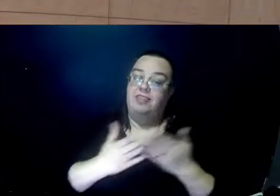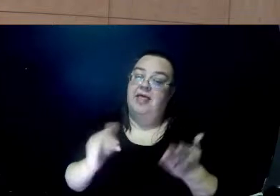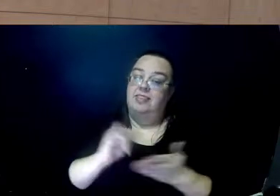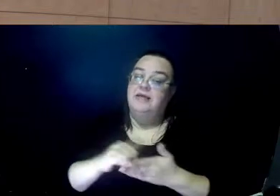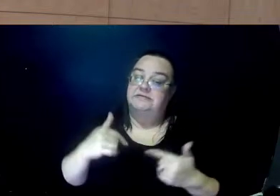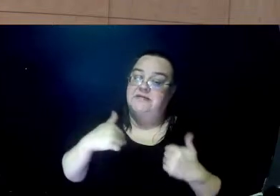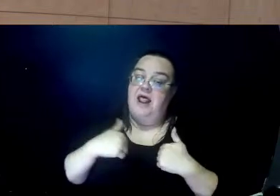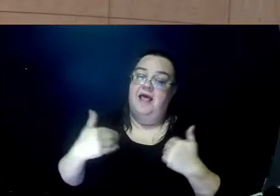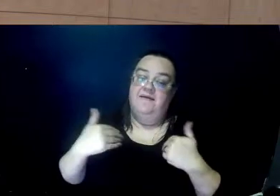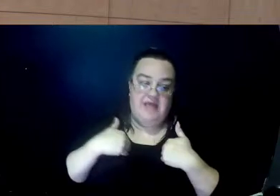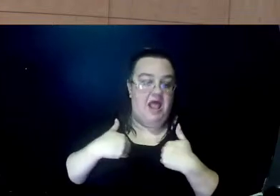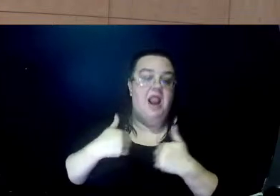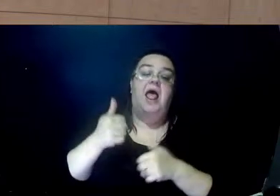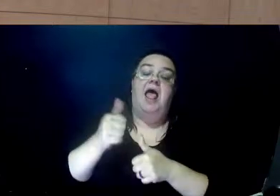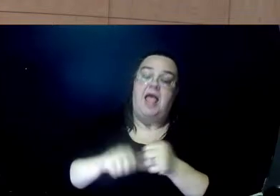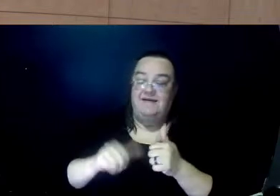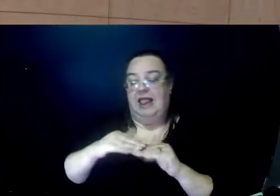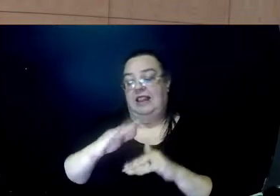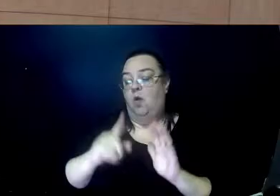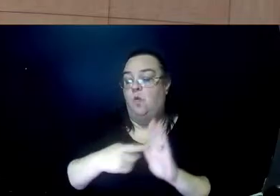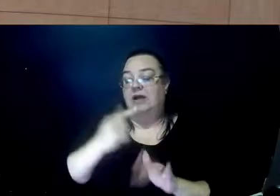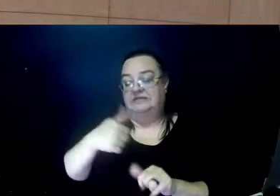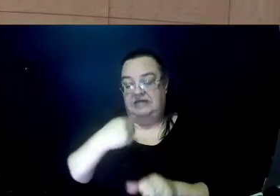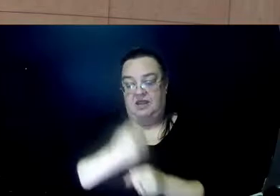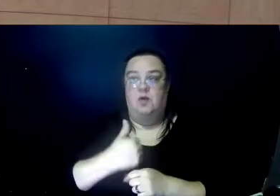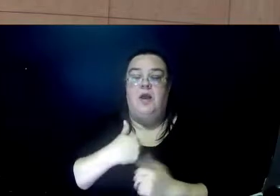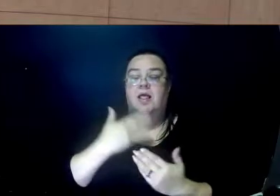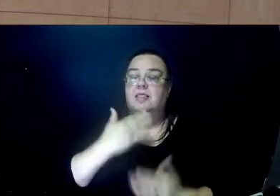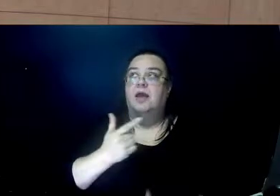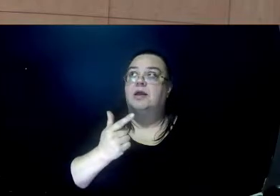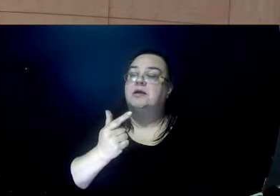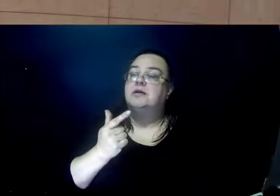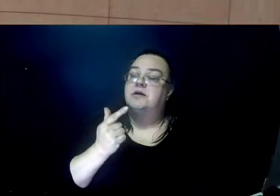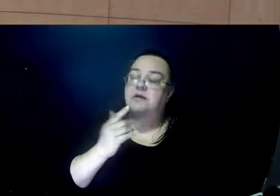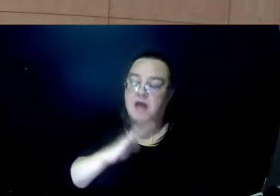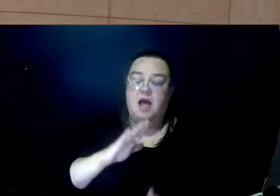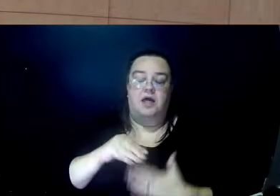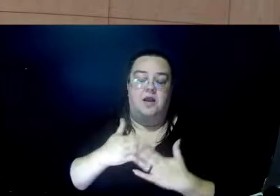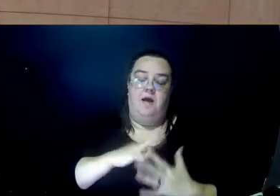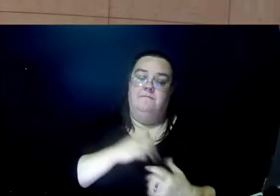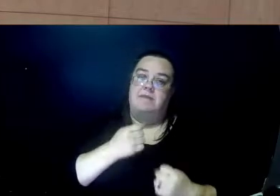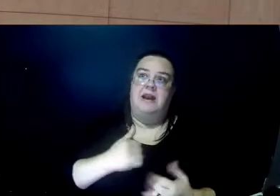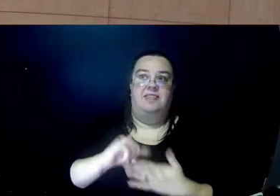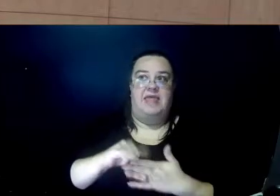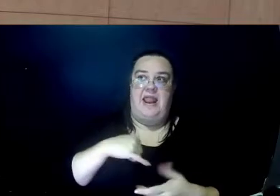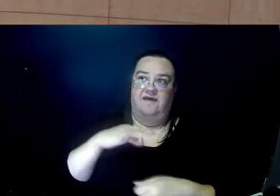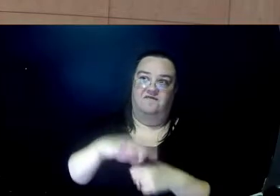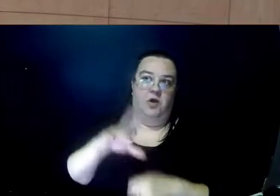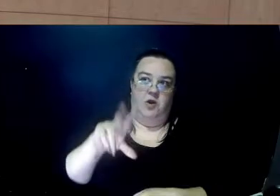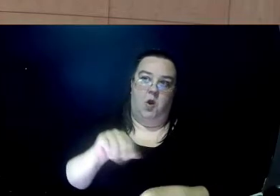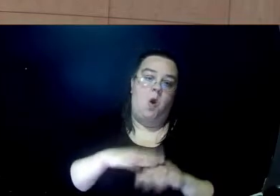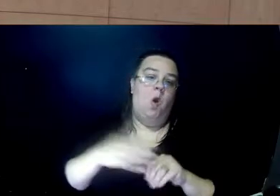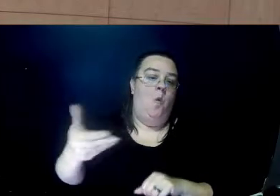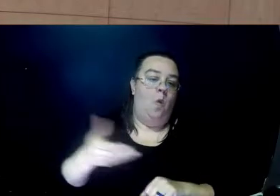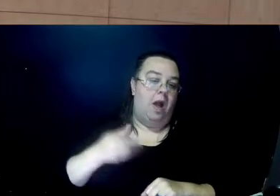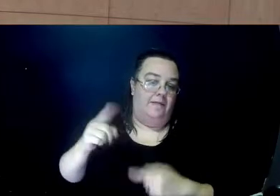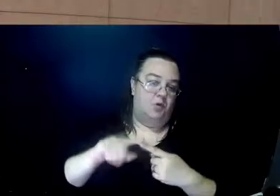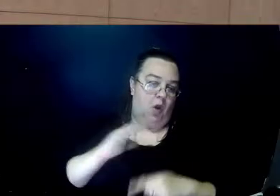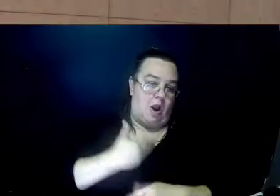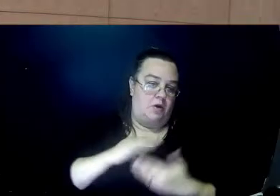gotten. At least once a year, I thank God Almighty that I voted no on welcoming them to our